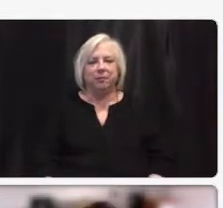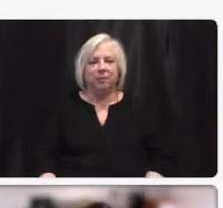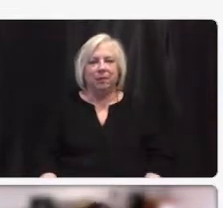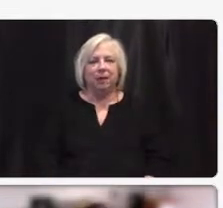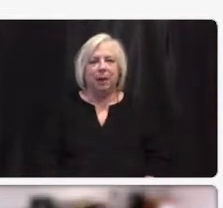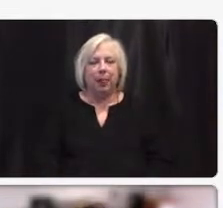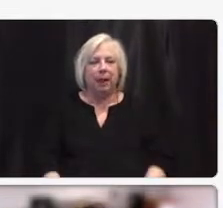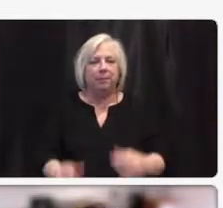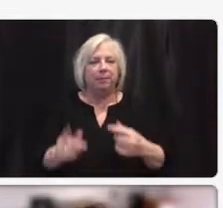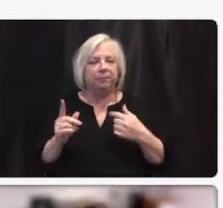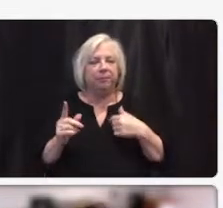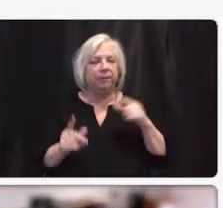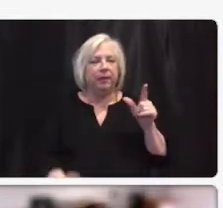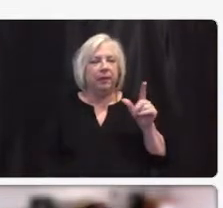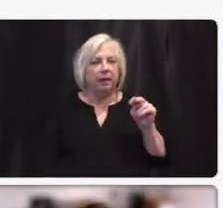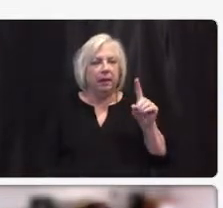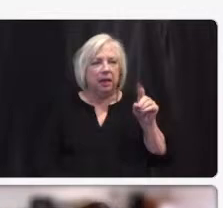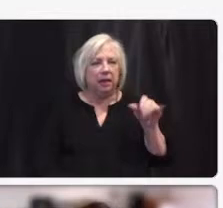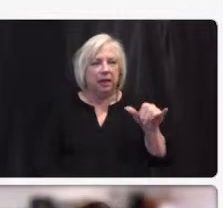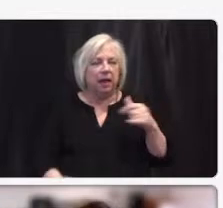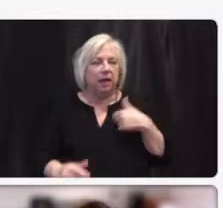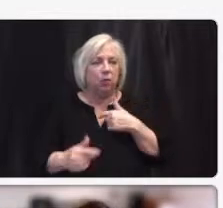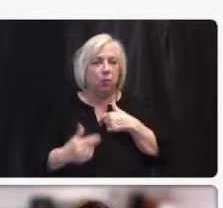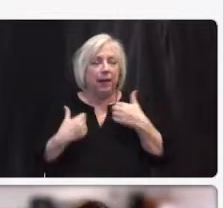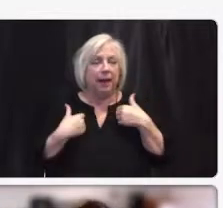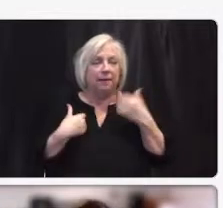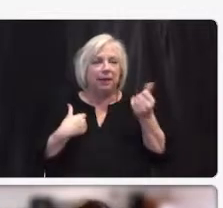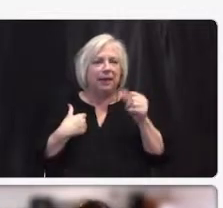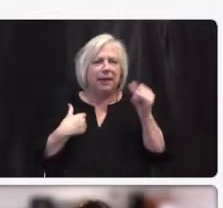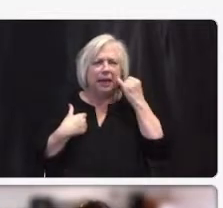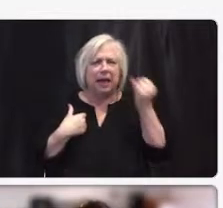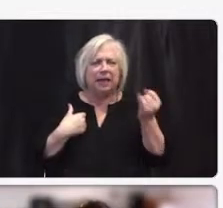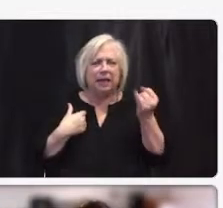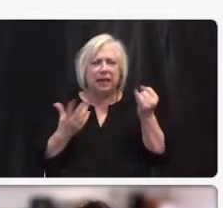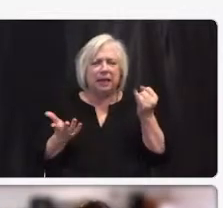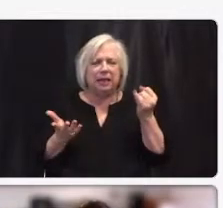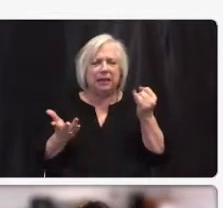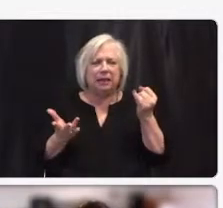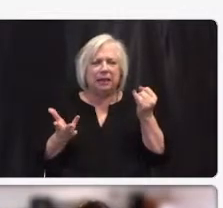I also have a question of the staff. Do we have any idea about